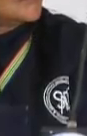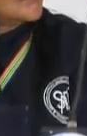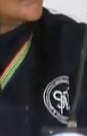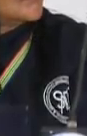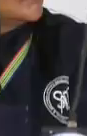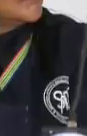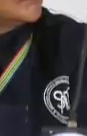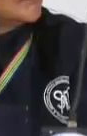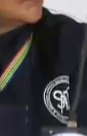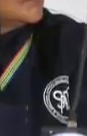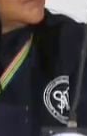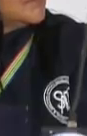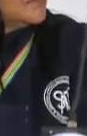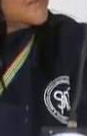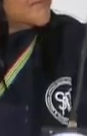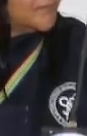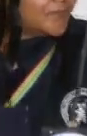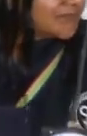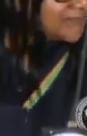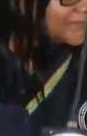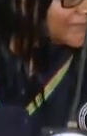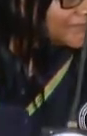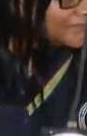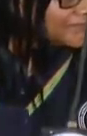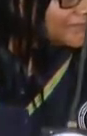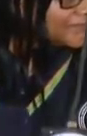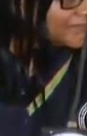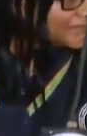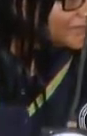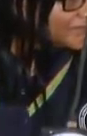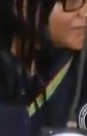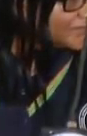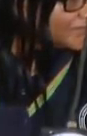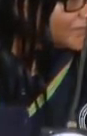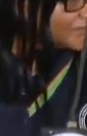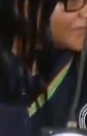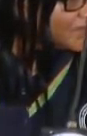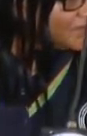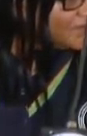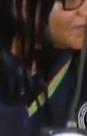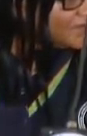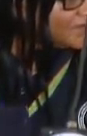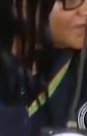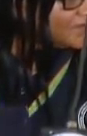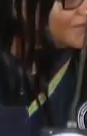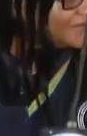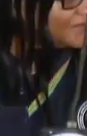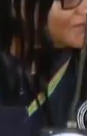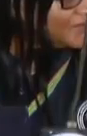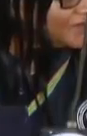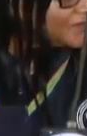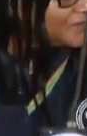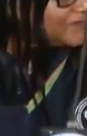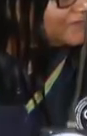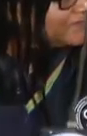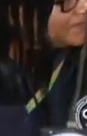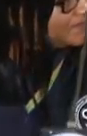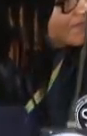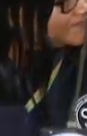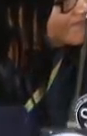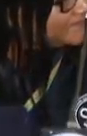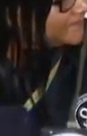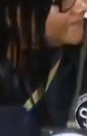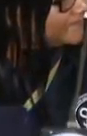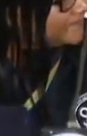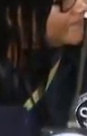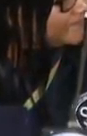I think to demand that there's going to be one standard of marking in Africa, I think that is demanding too much. As